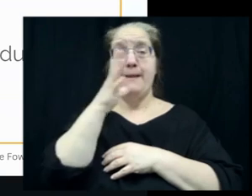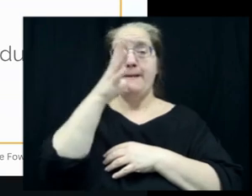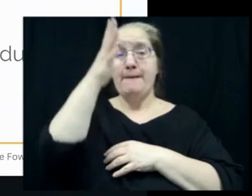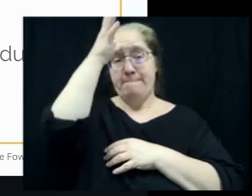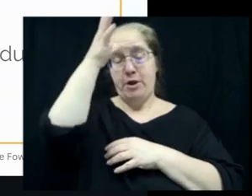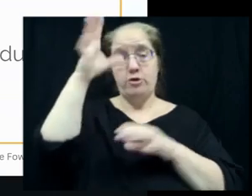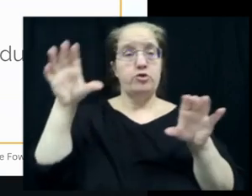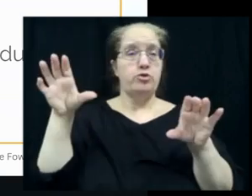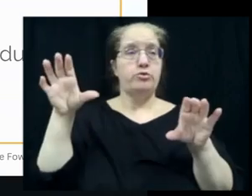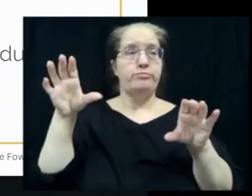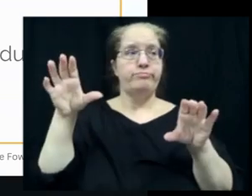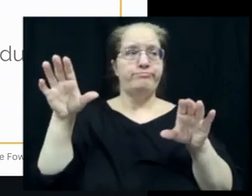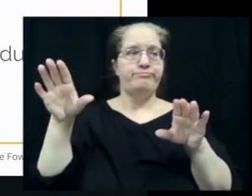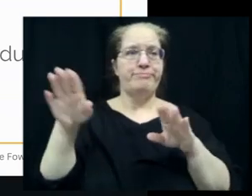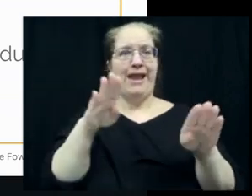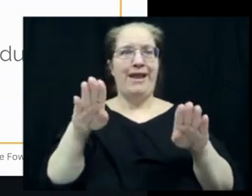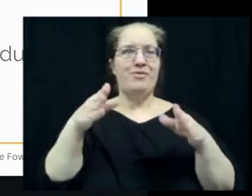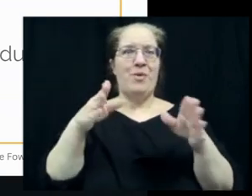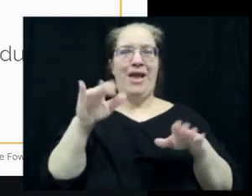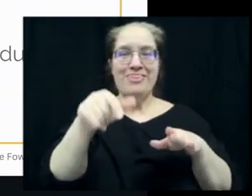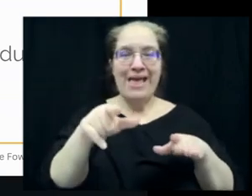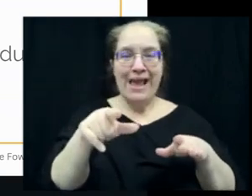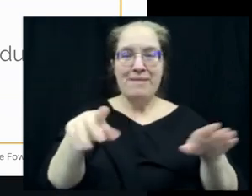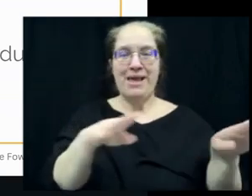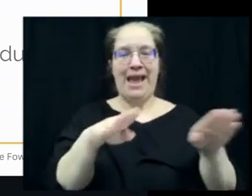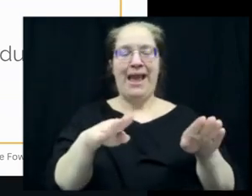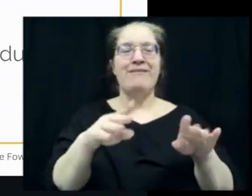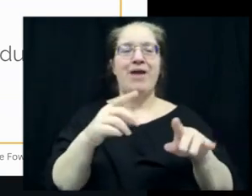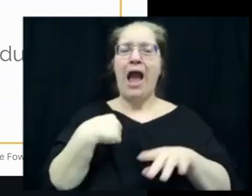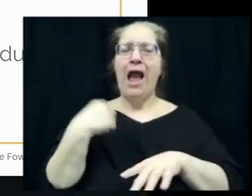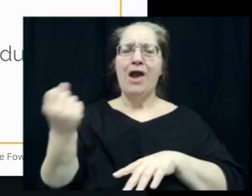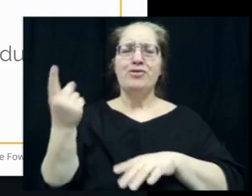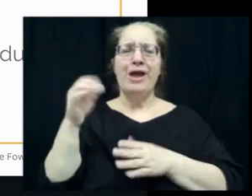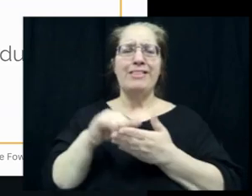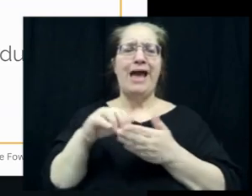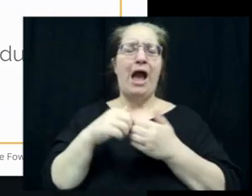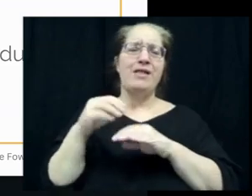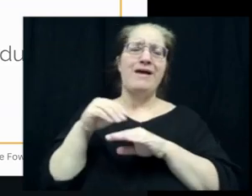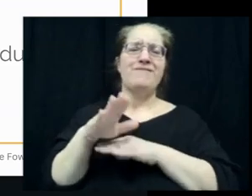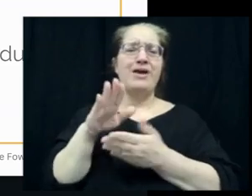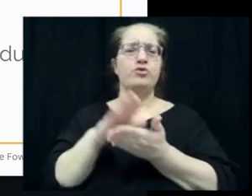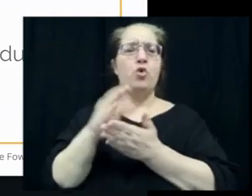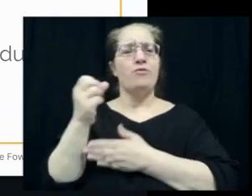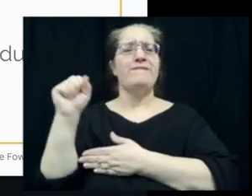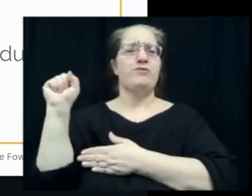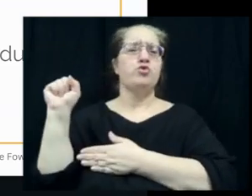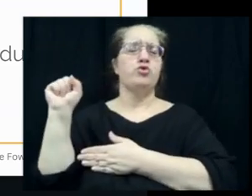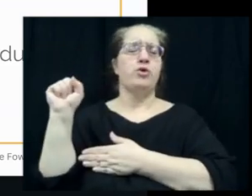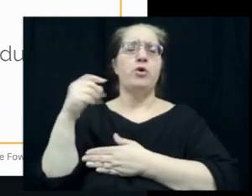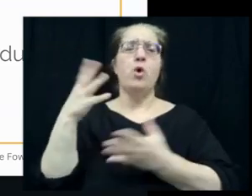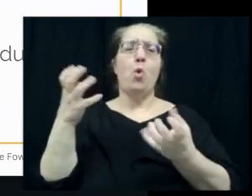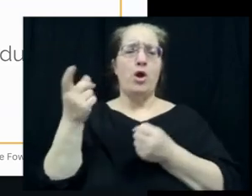do what they do, and we understand those things, but how those affect school refusal is really what we want